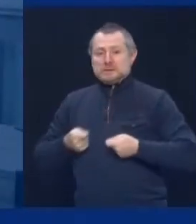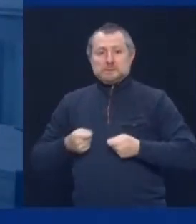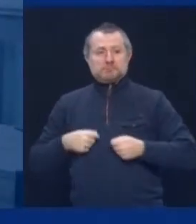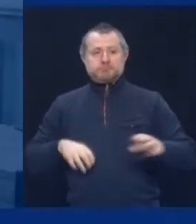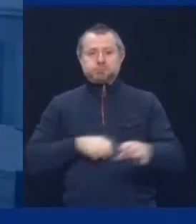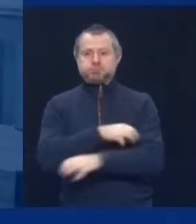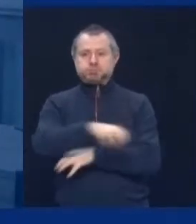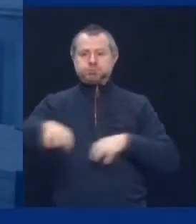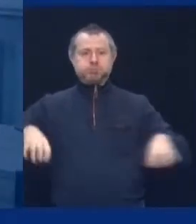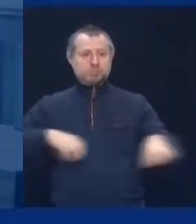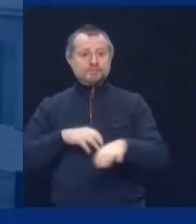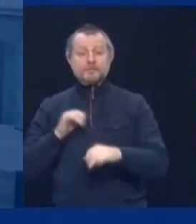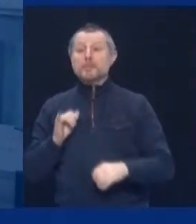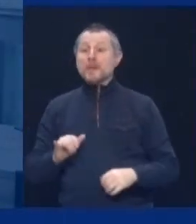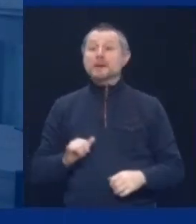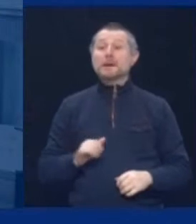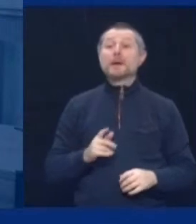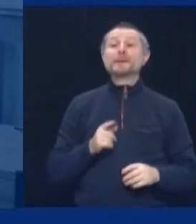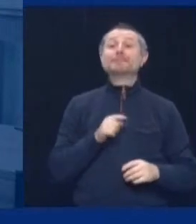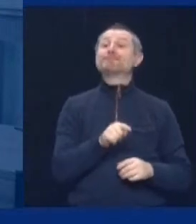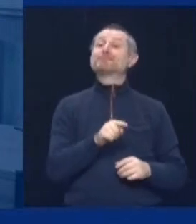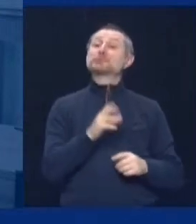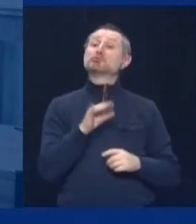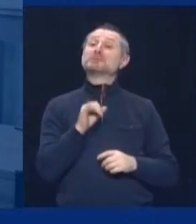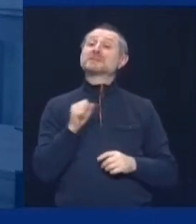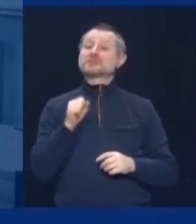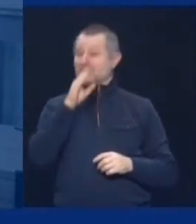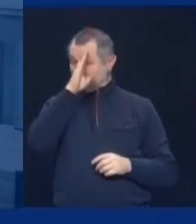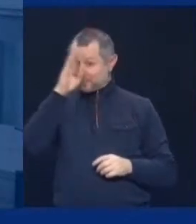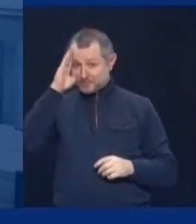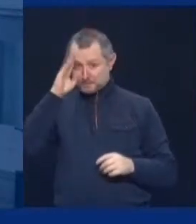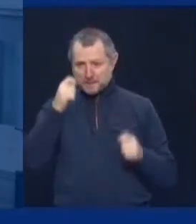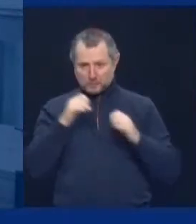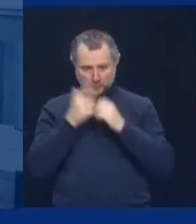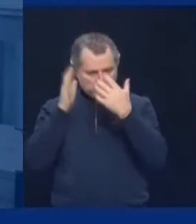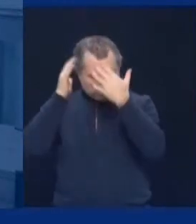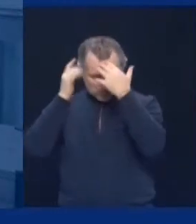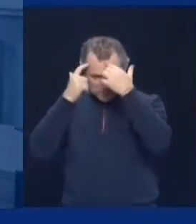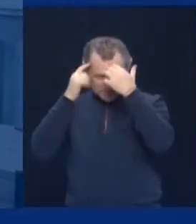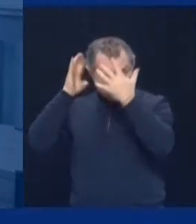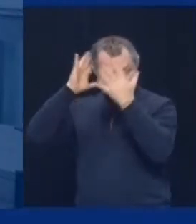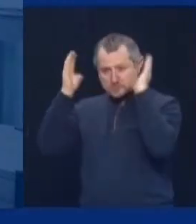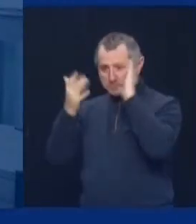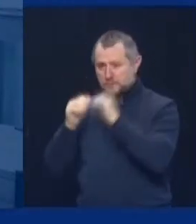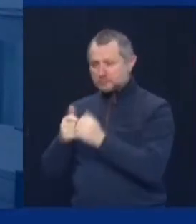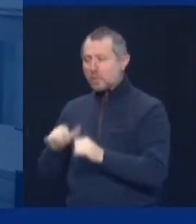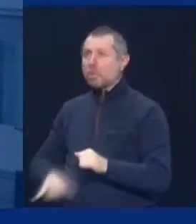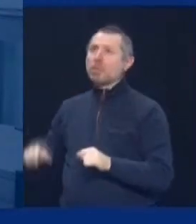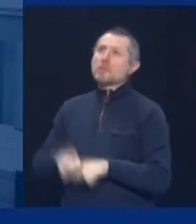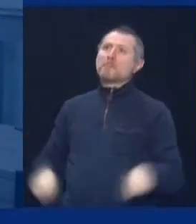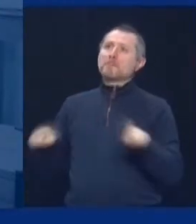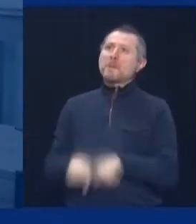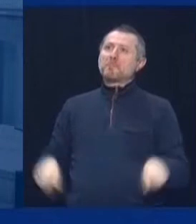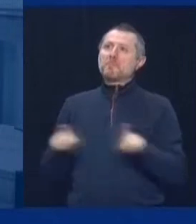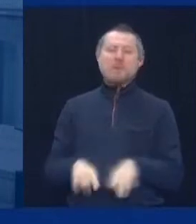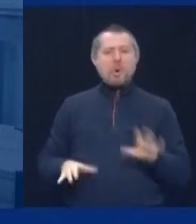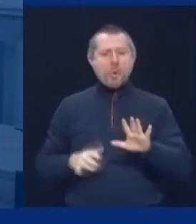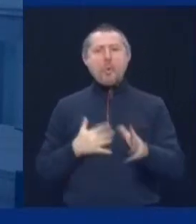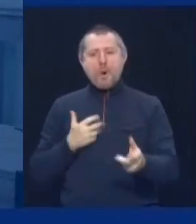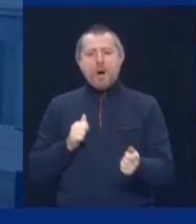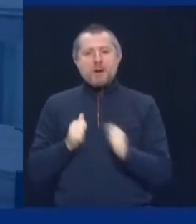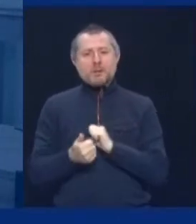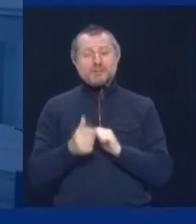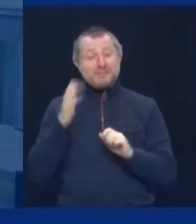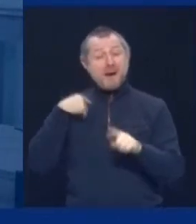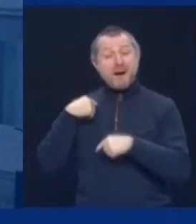Crisis hospital management is a different state of mind for hospitals. Hospitals run as individual hospitals